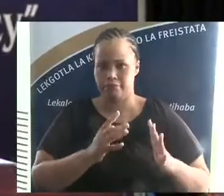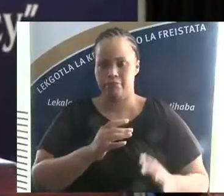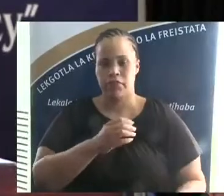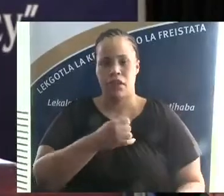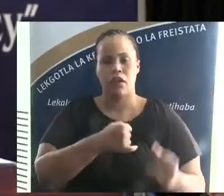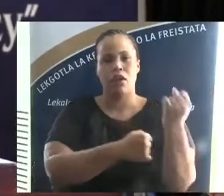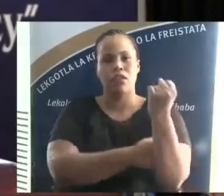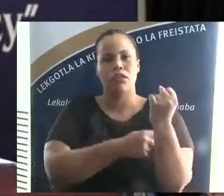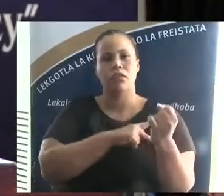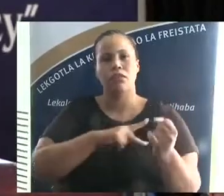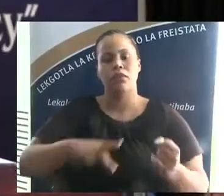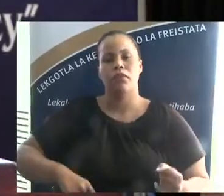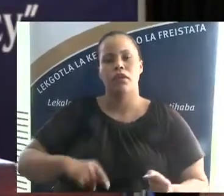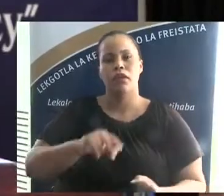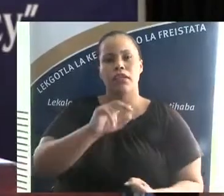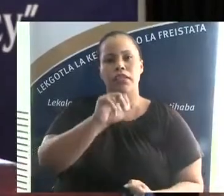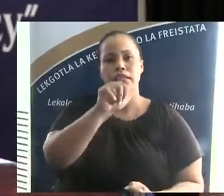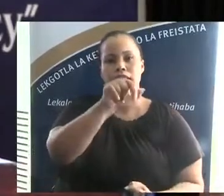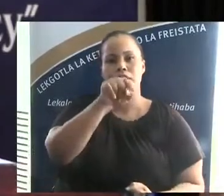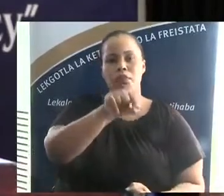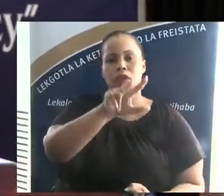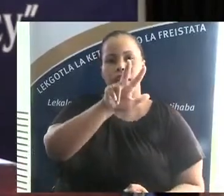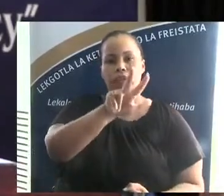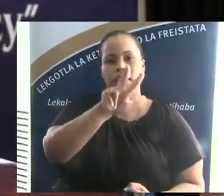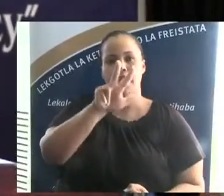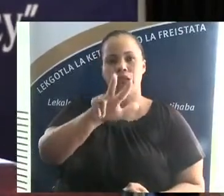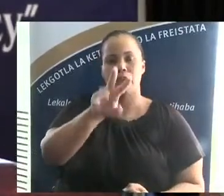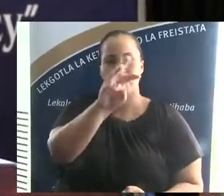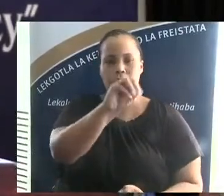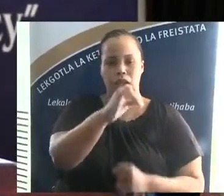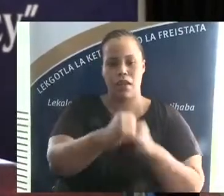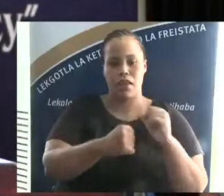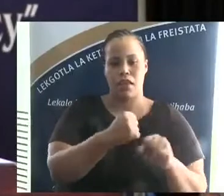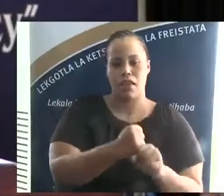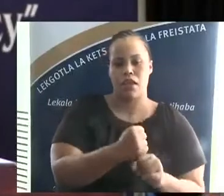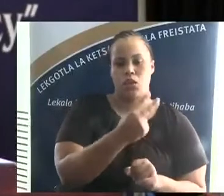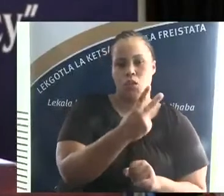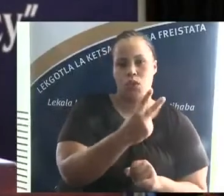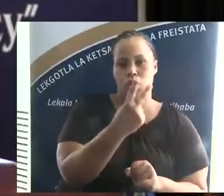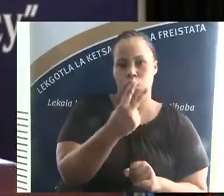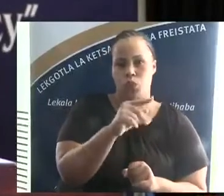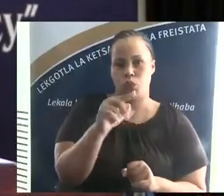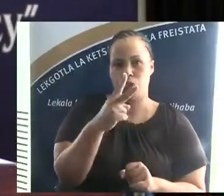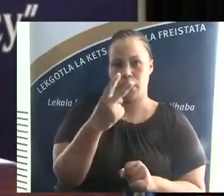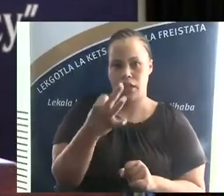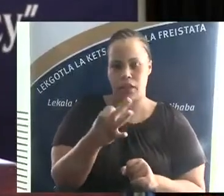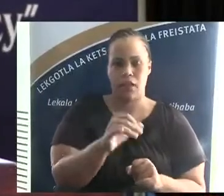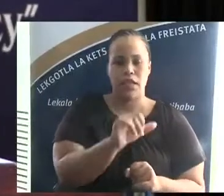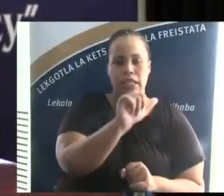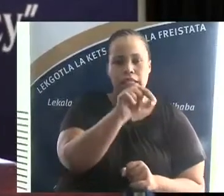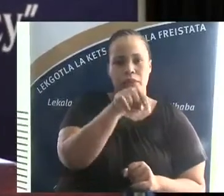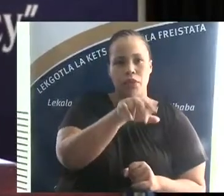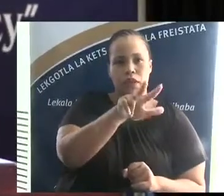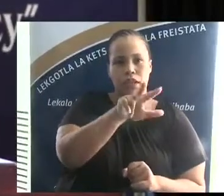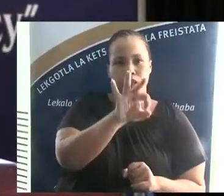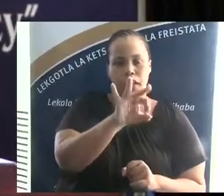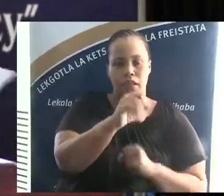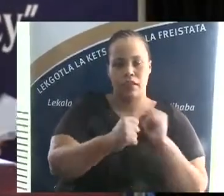received 6.88.7 million in 22-23, 6.83 million